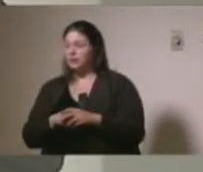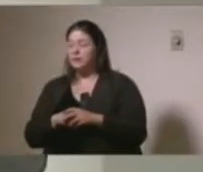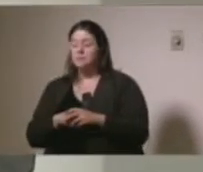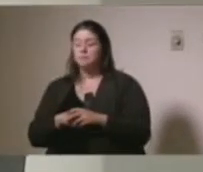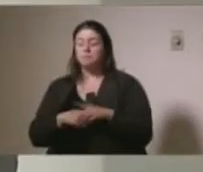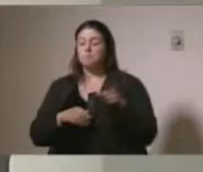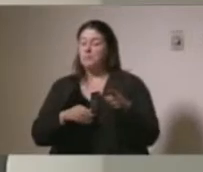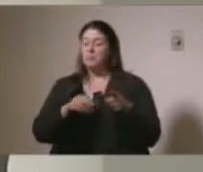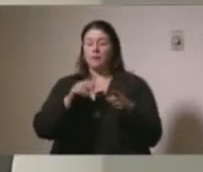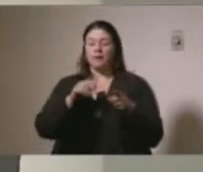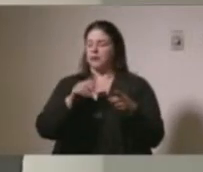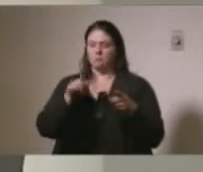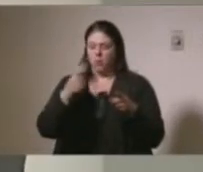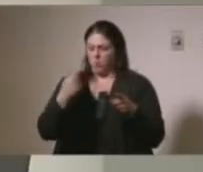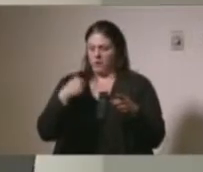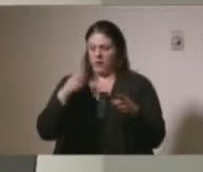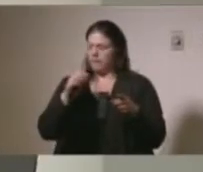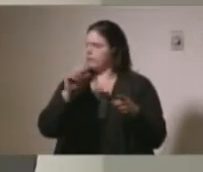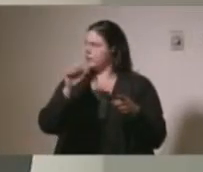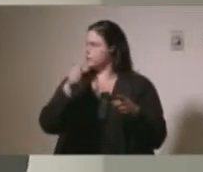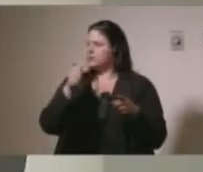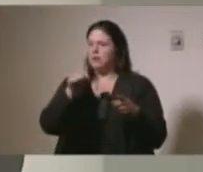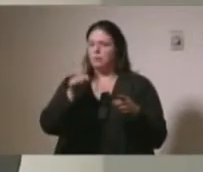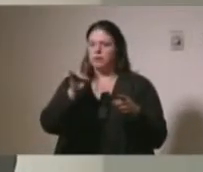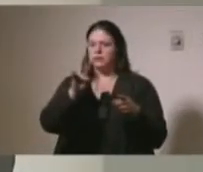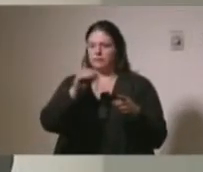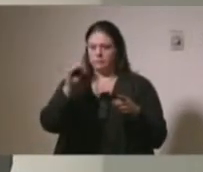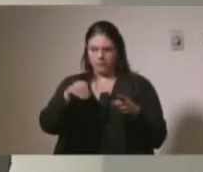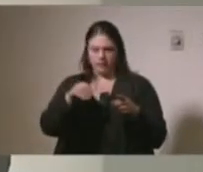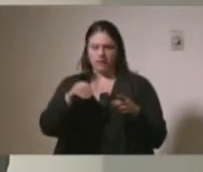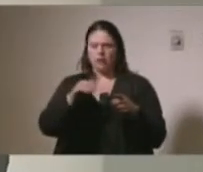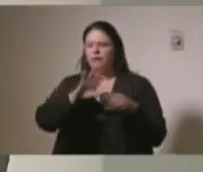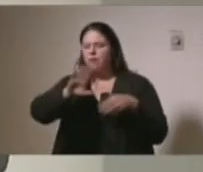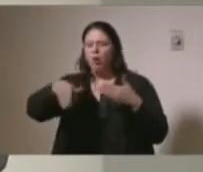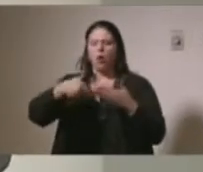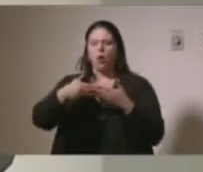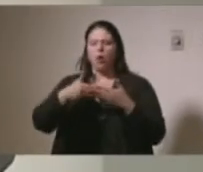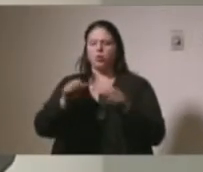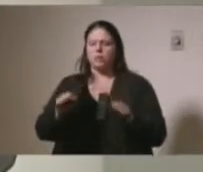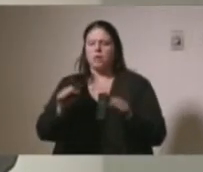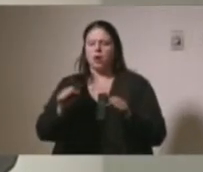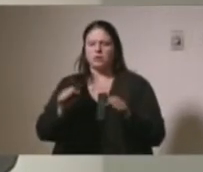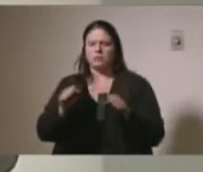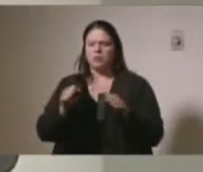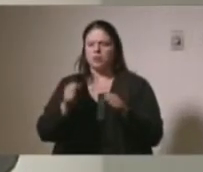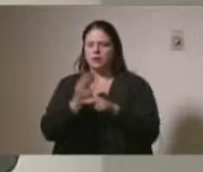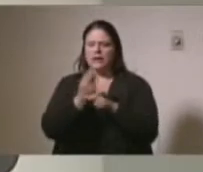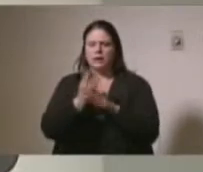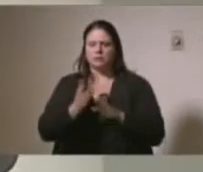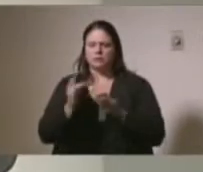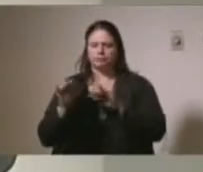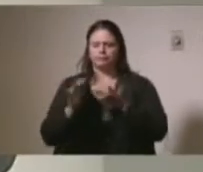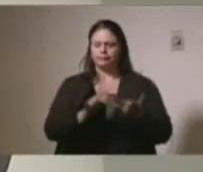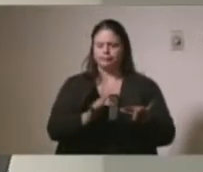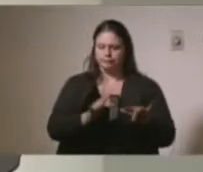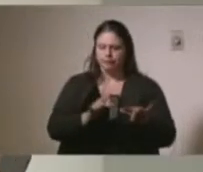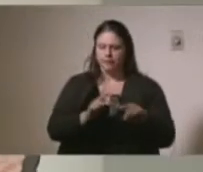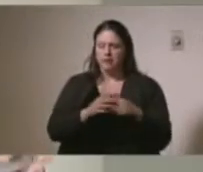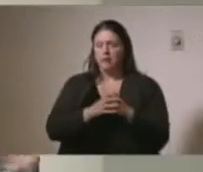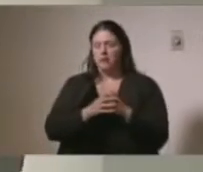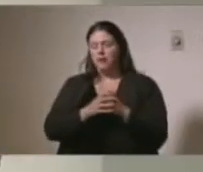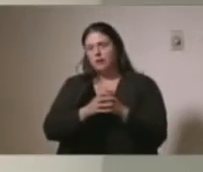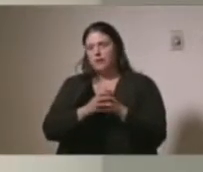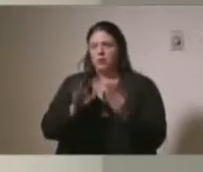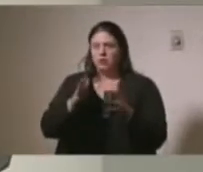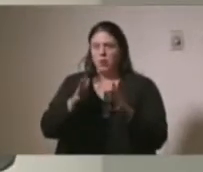has 10.7% of the market share. It's still a small player and possibly only around about 5% of the mortgage